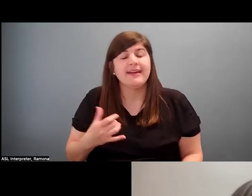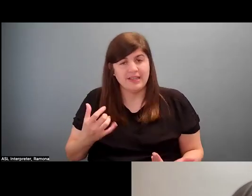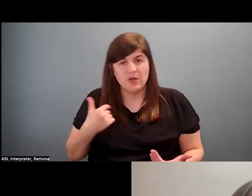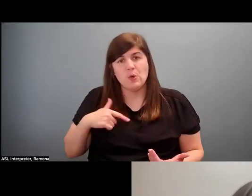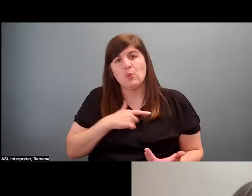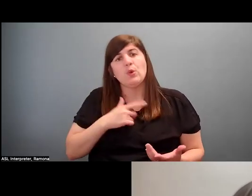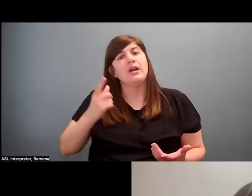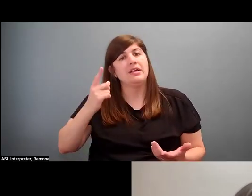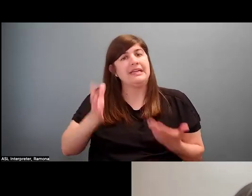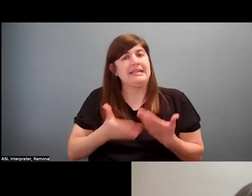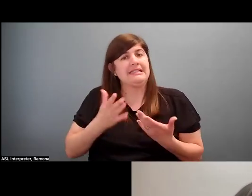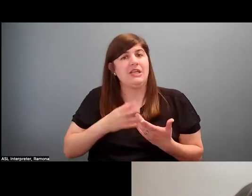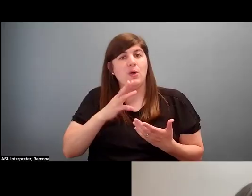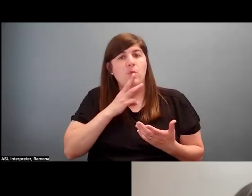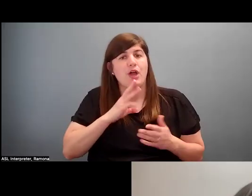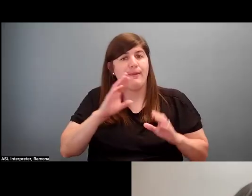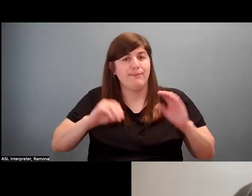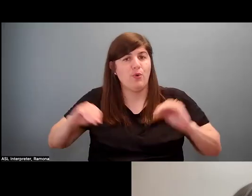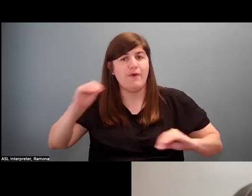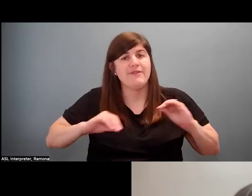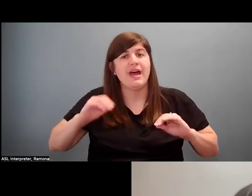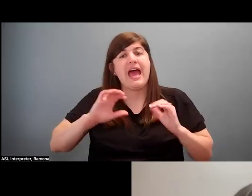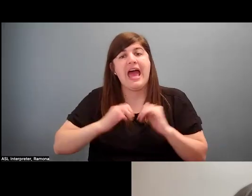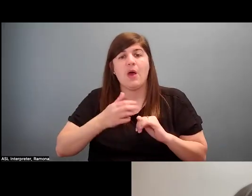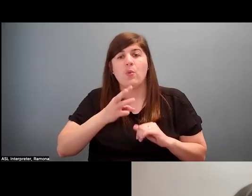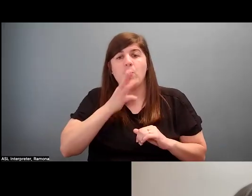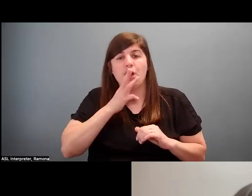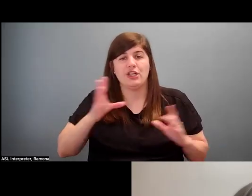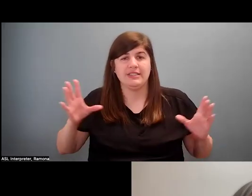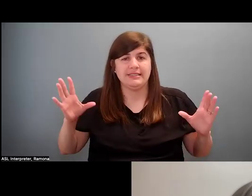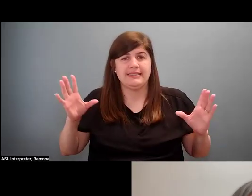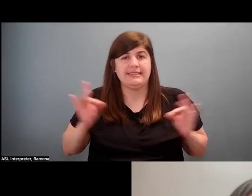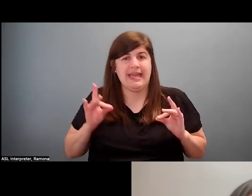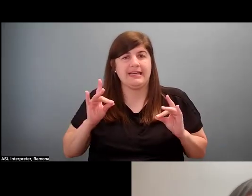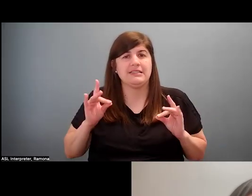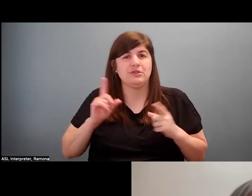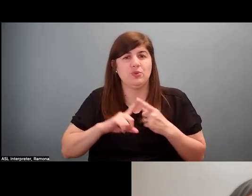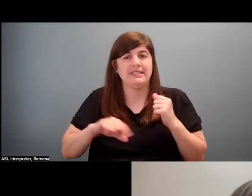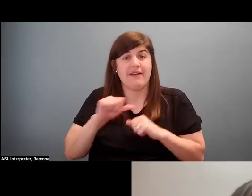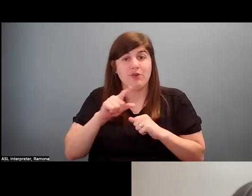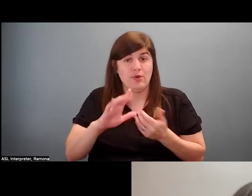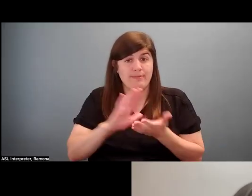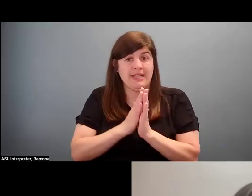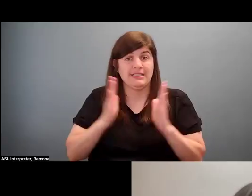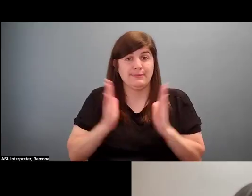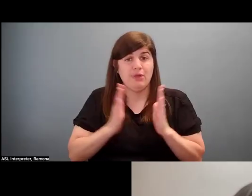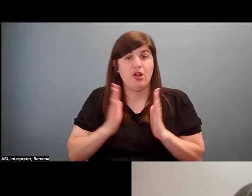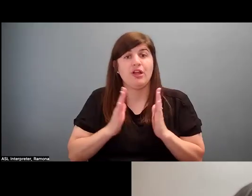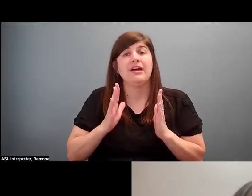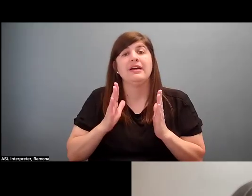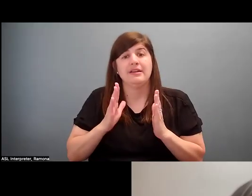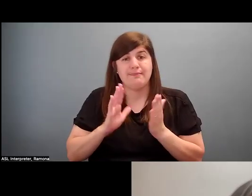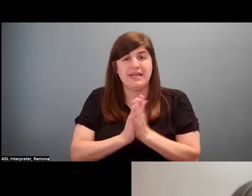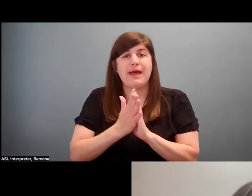it kind of easily. But when the way that water kind of sticks to itself, as you get smaller, it gets goopier, kind